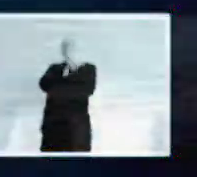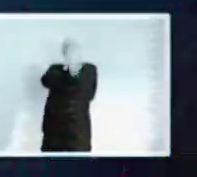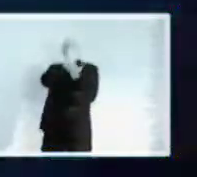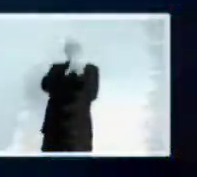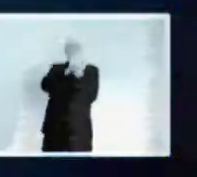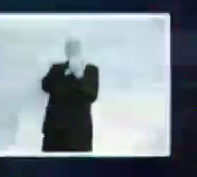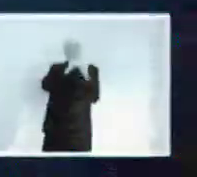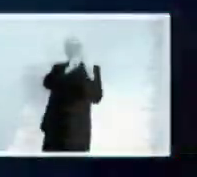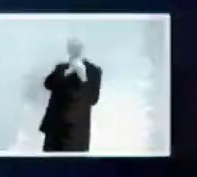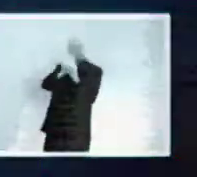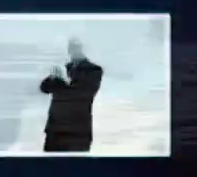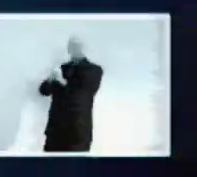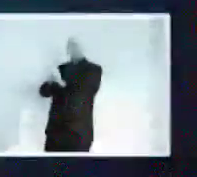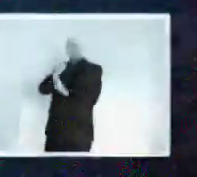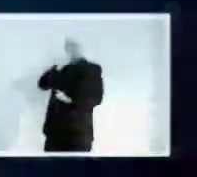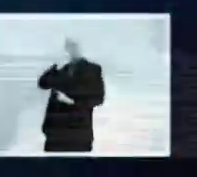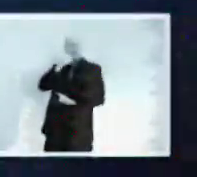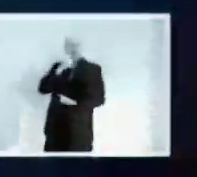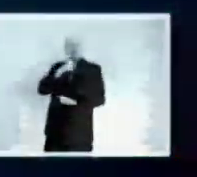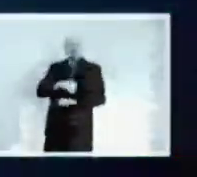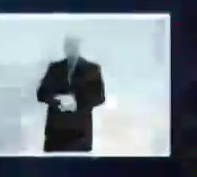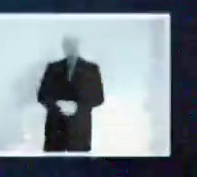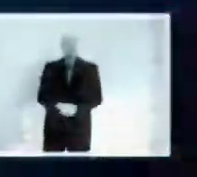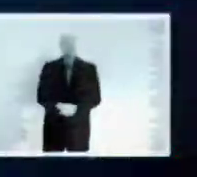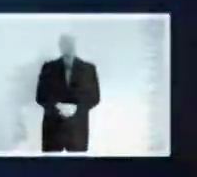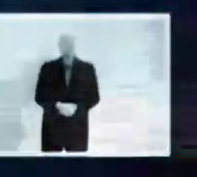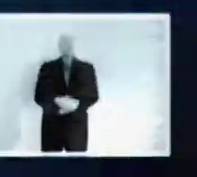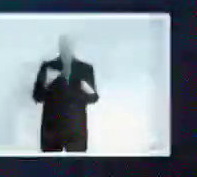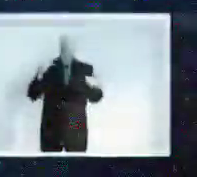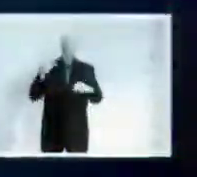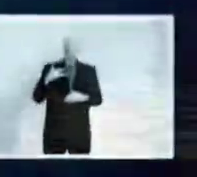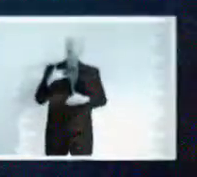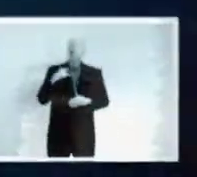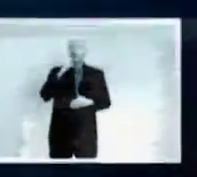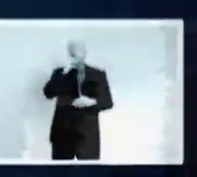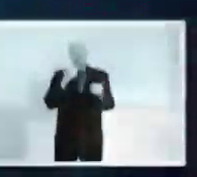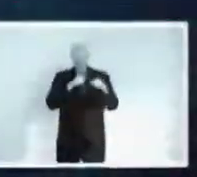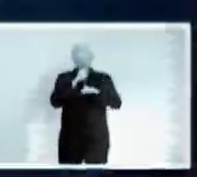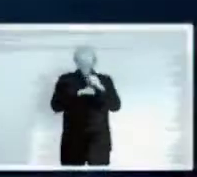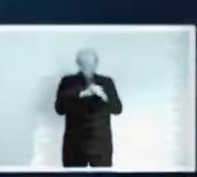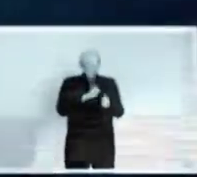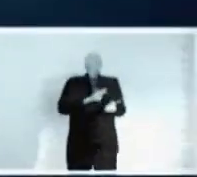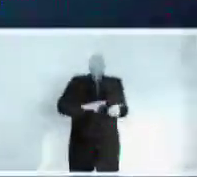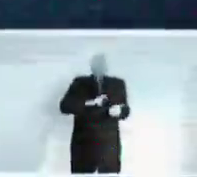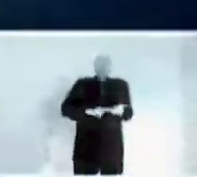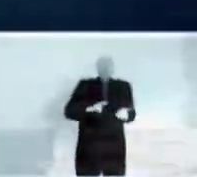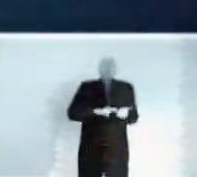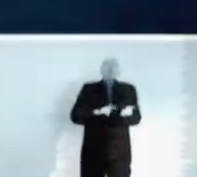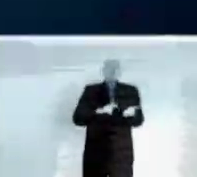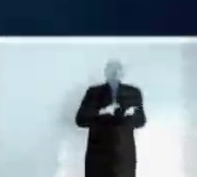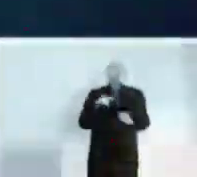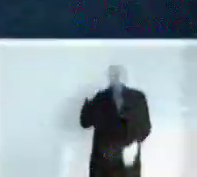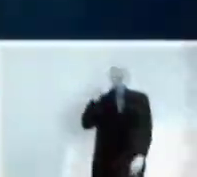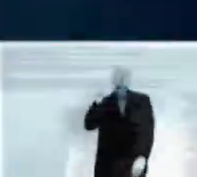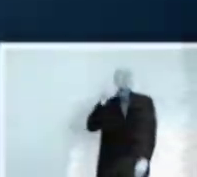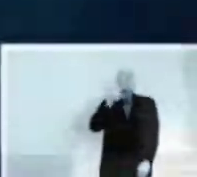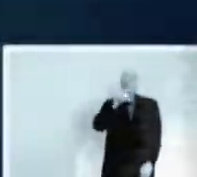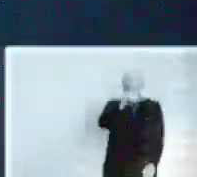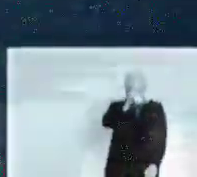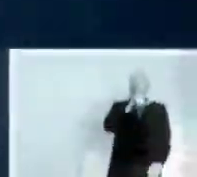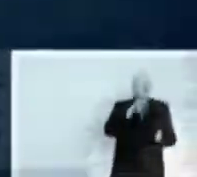And we're working for the day when life will be back to normal. Flying in a plane will be back to normal,